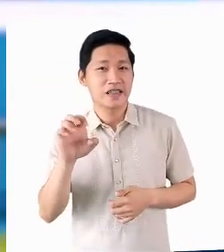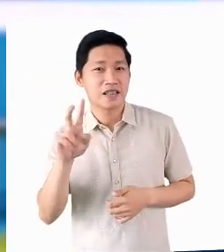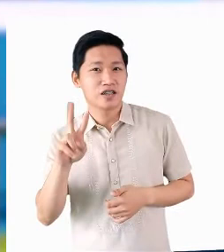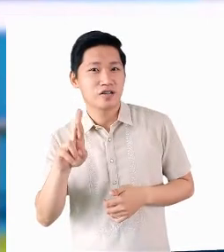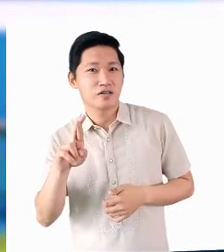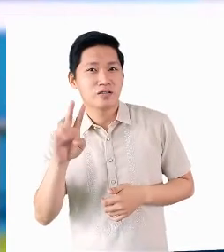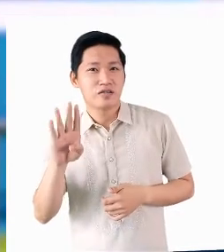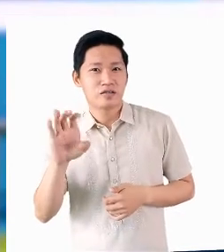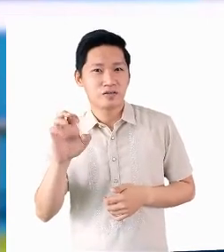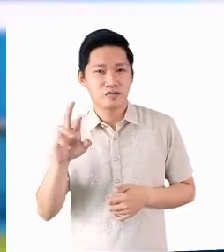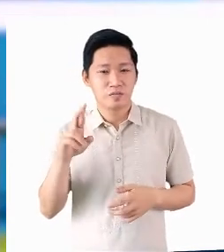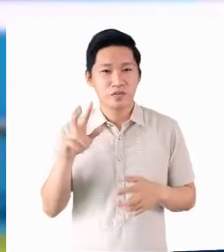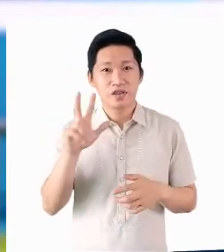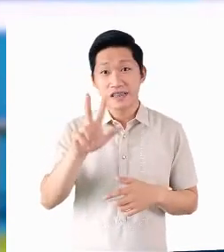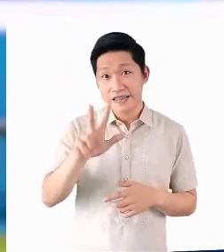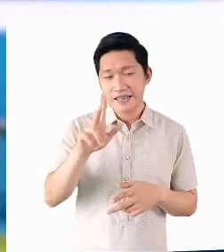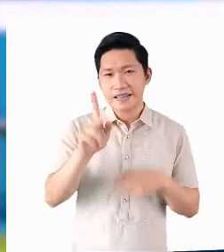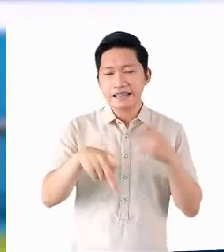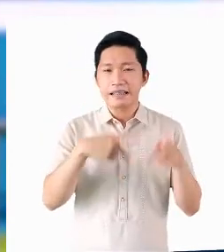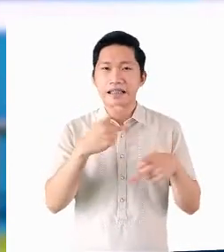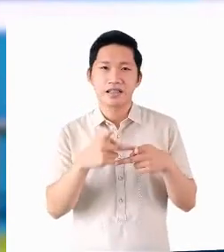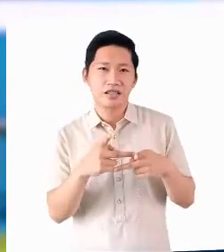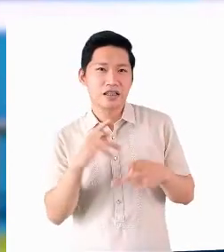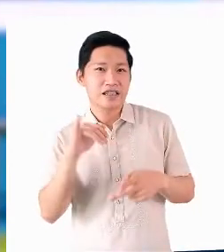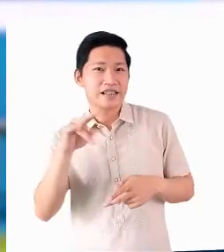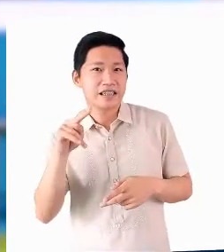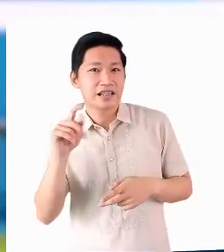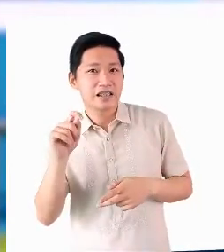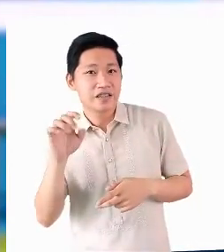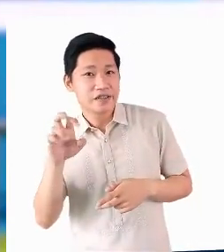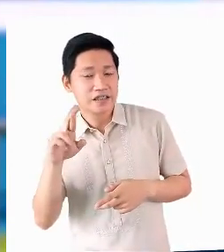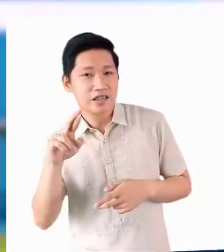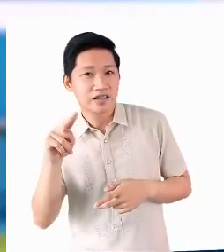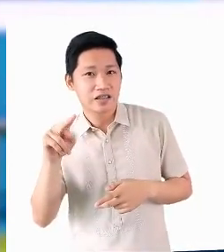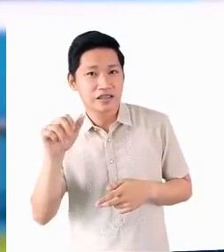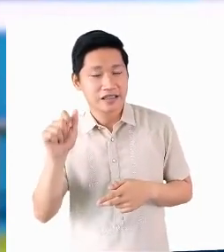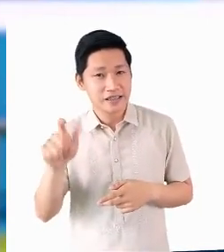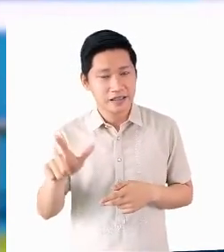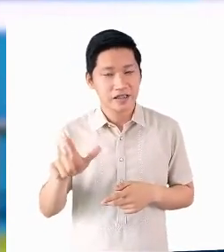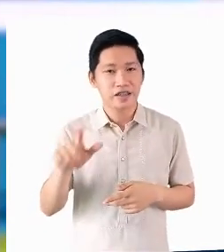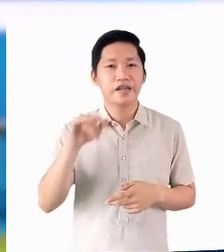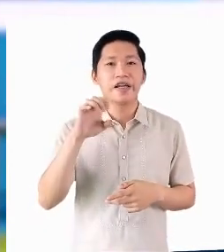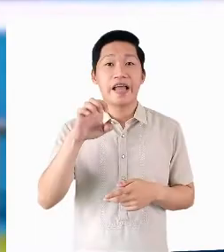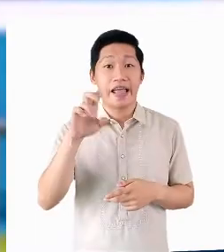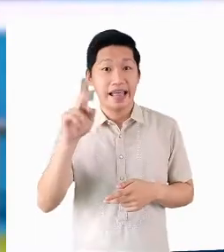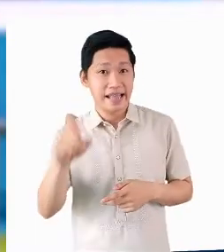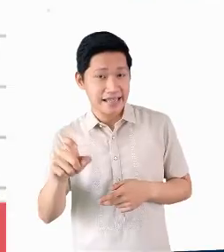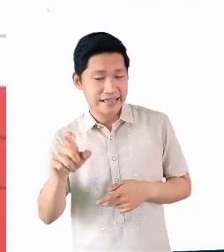kinds. These are external noise, internal noise, and semantic noises.